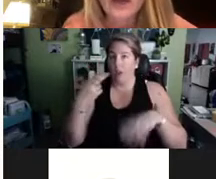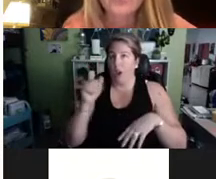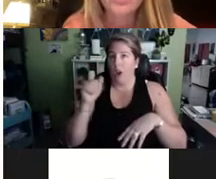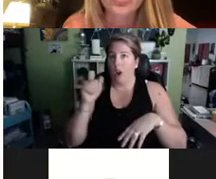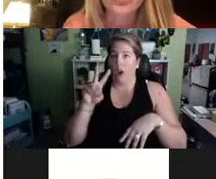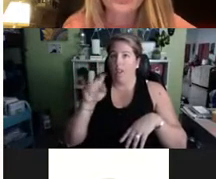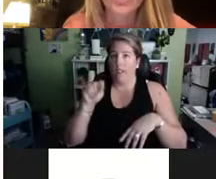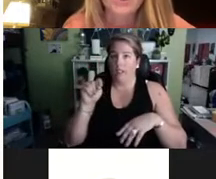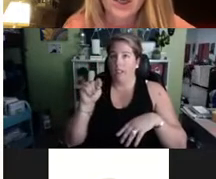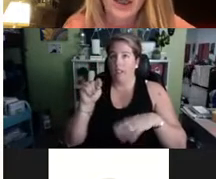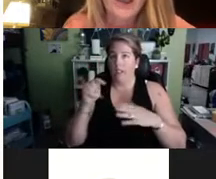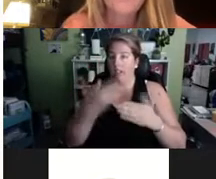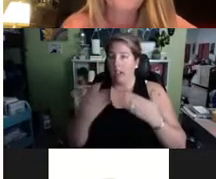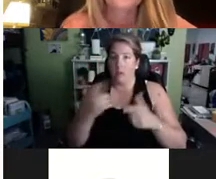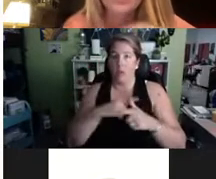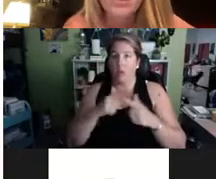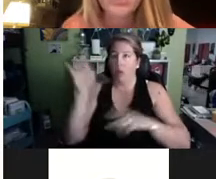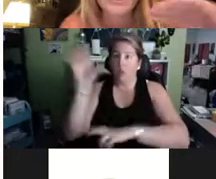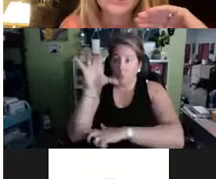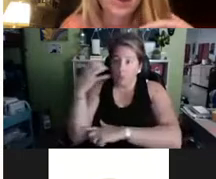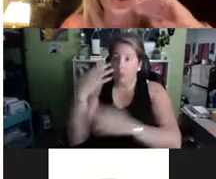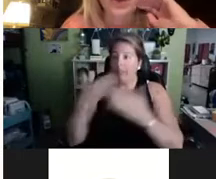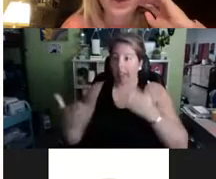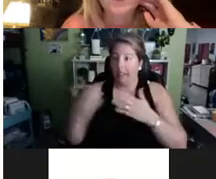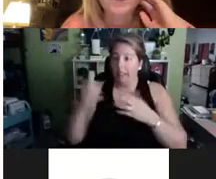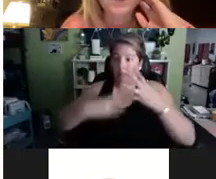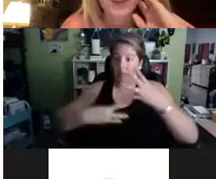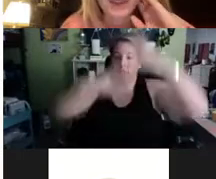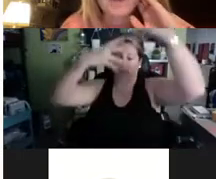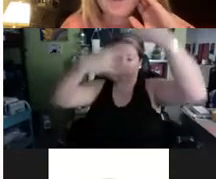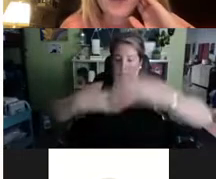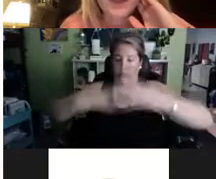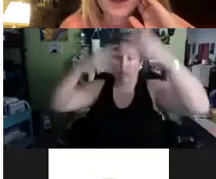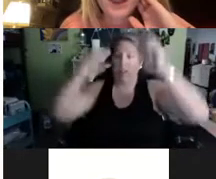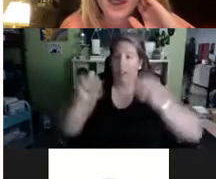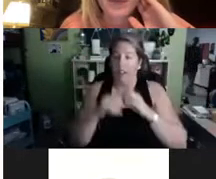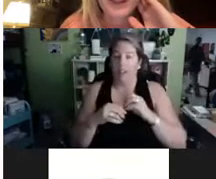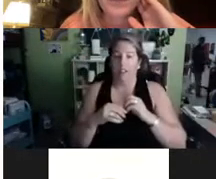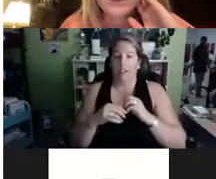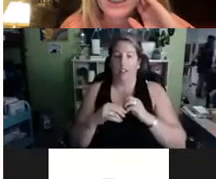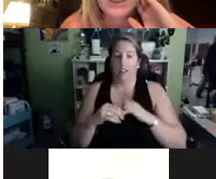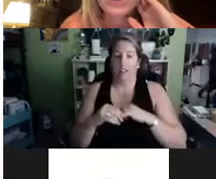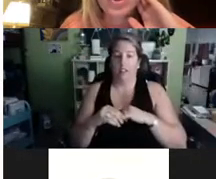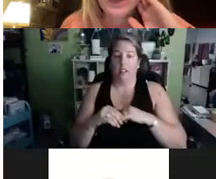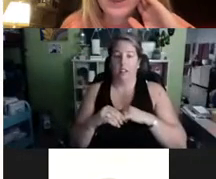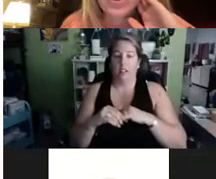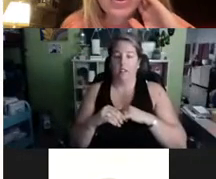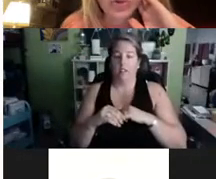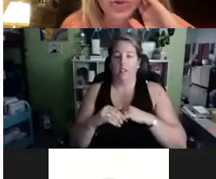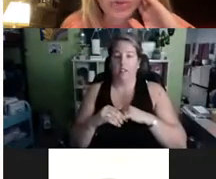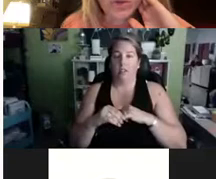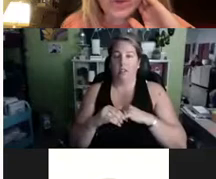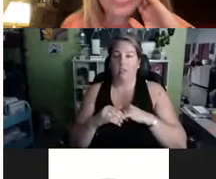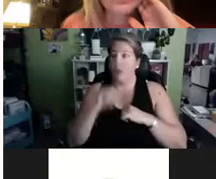few items that you really want to highlight. You could make it scrollable. Okay. I would say don't make it